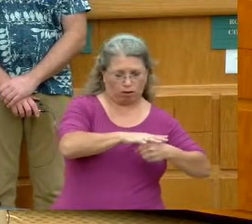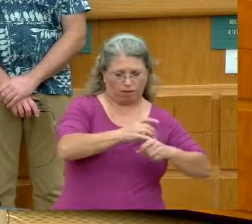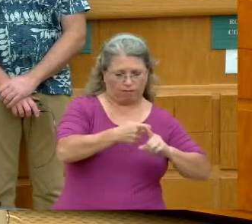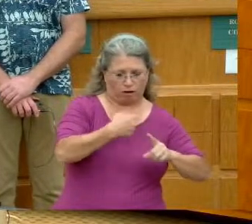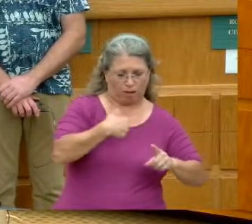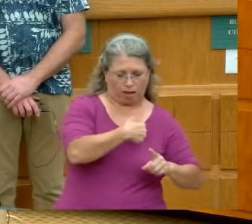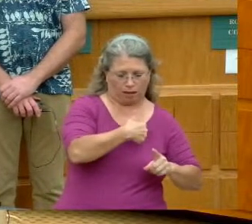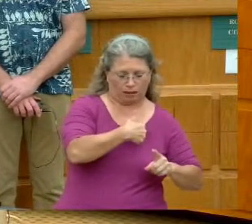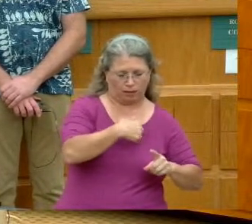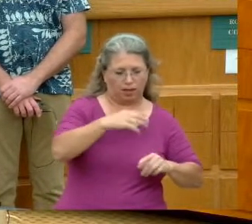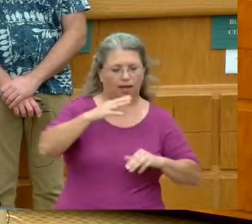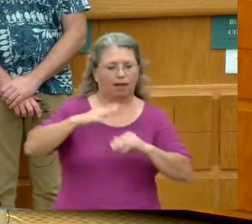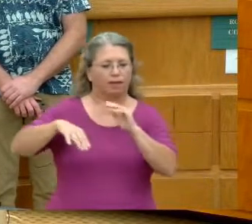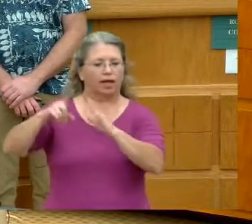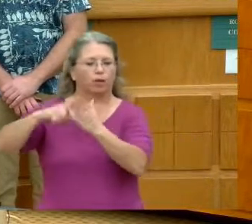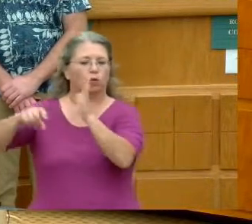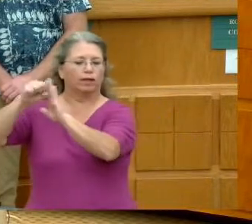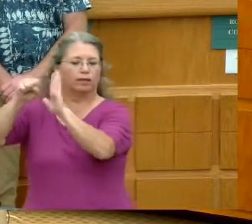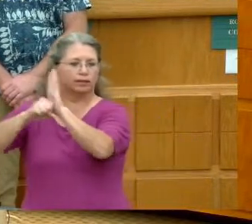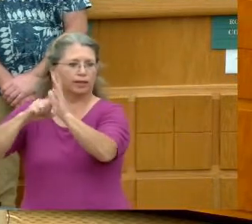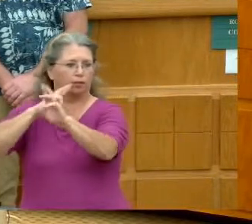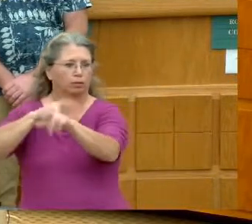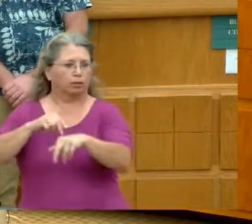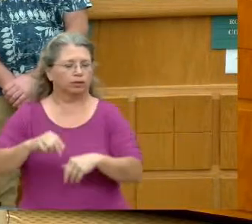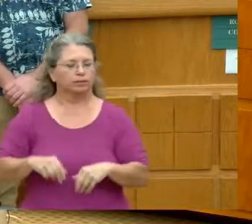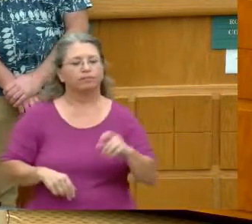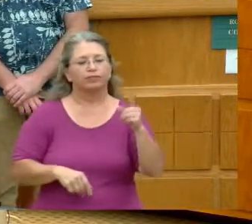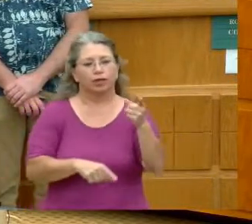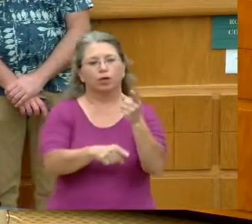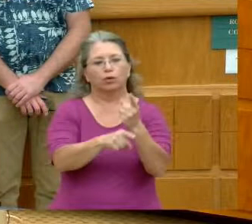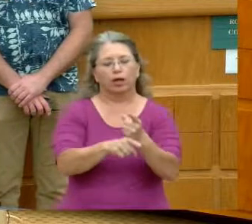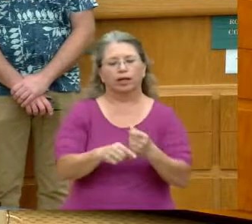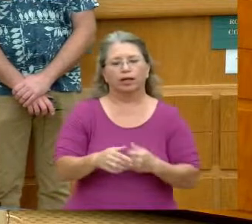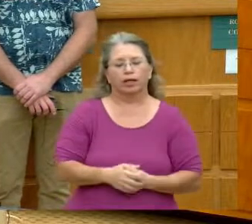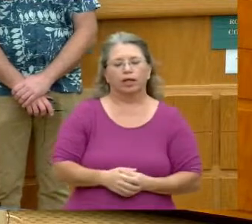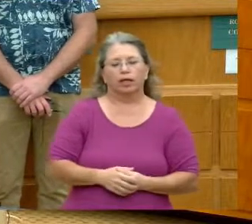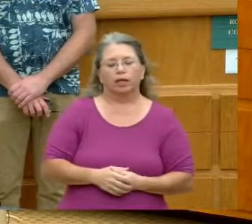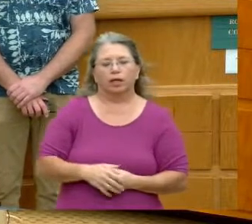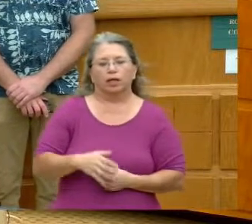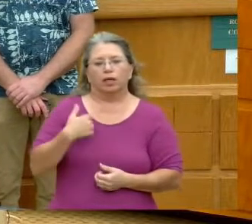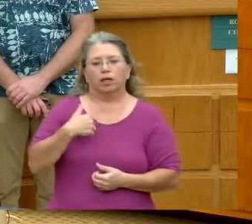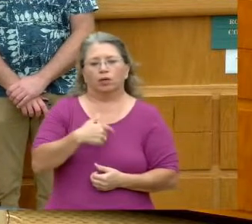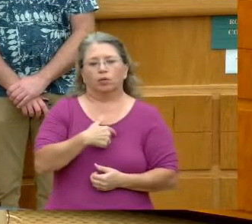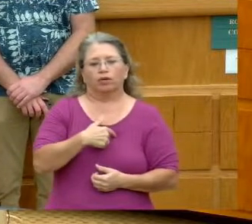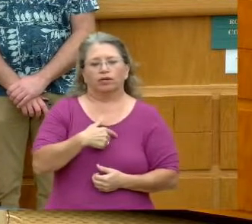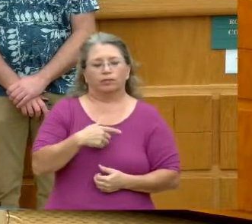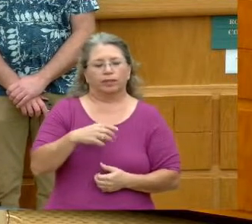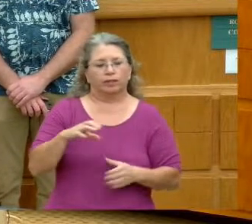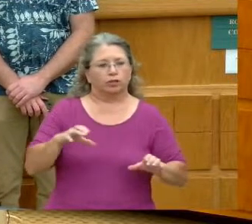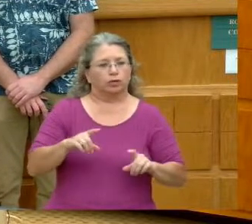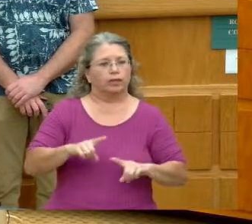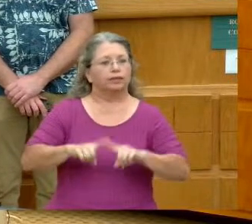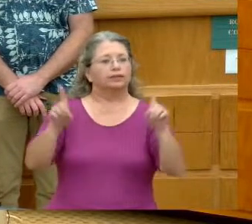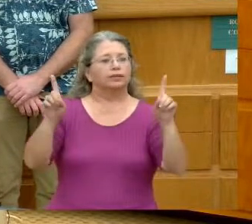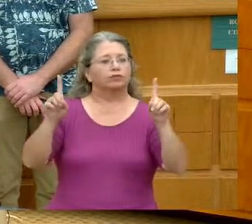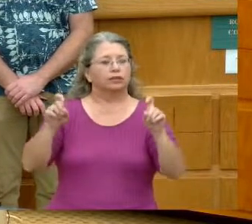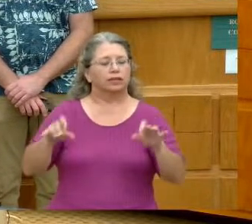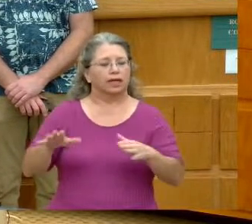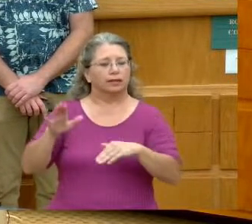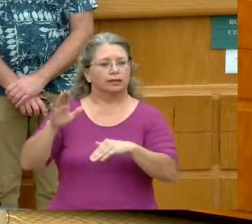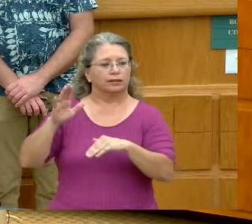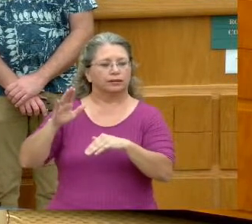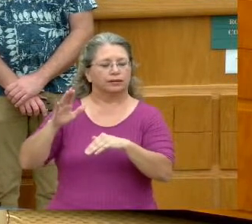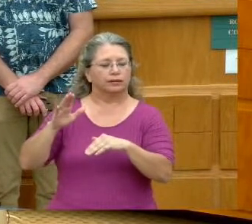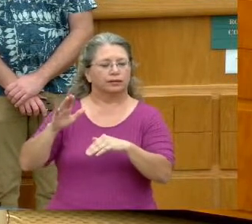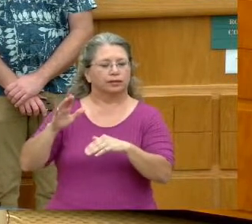state. yes, so we have been doing a lot of different tests that the Department of State Health